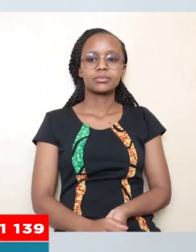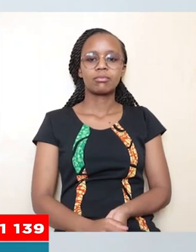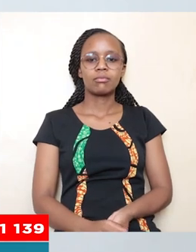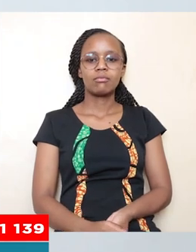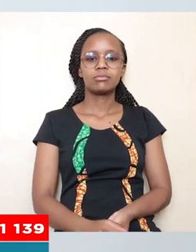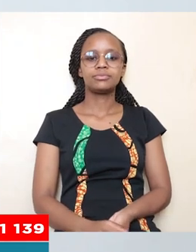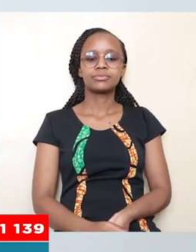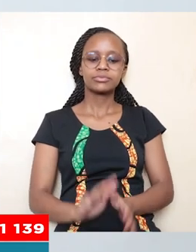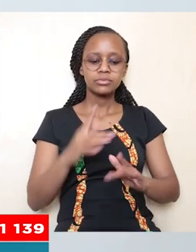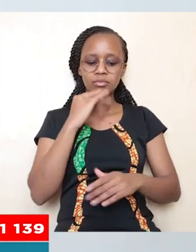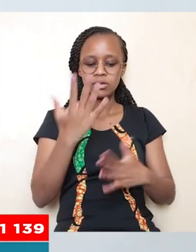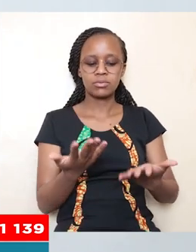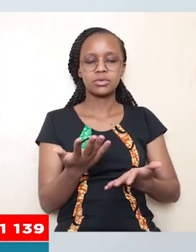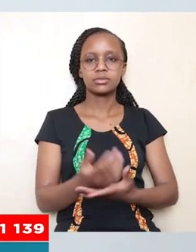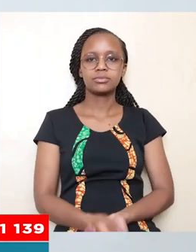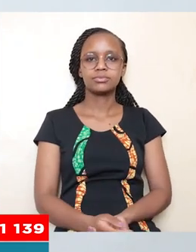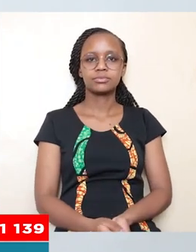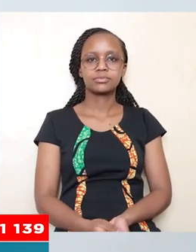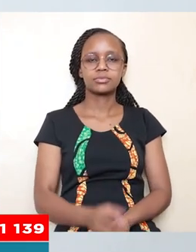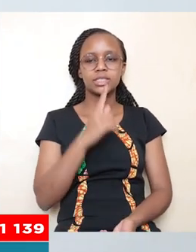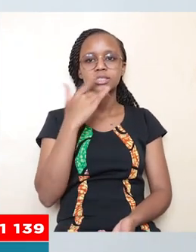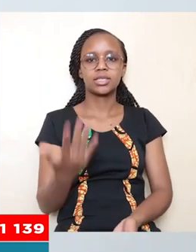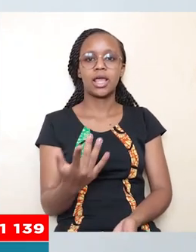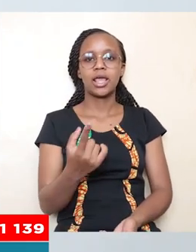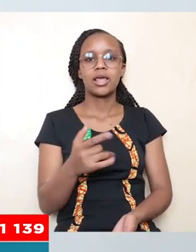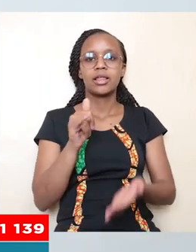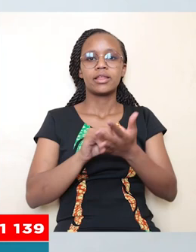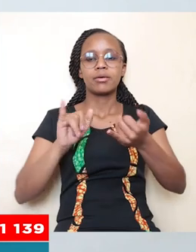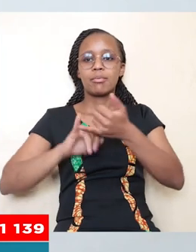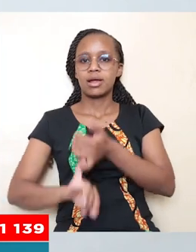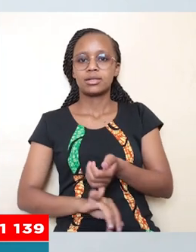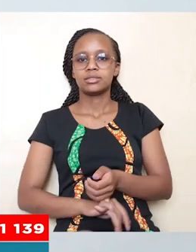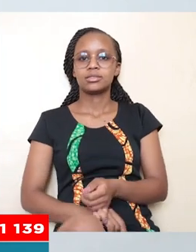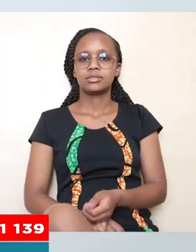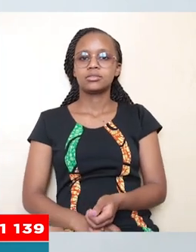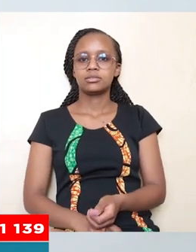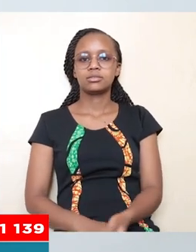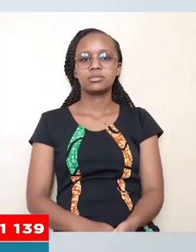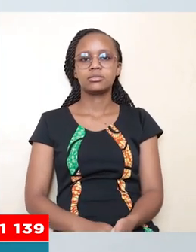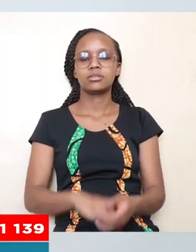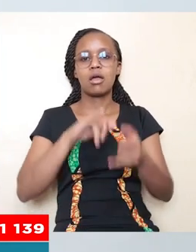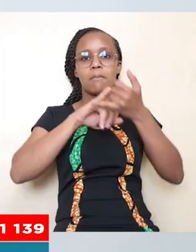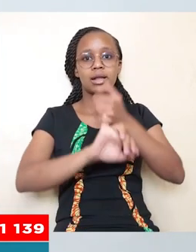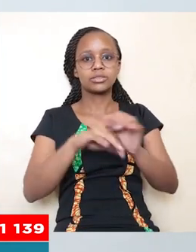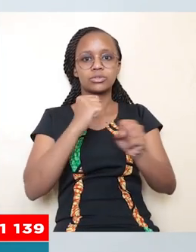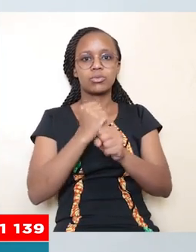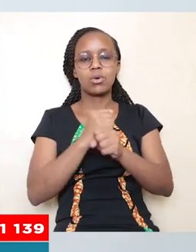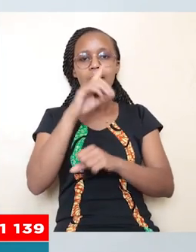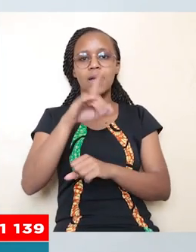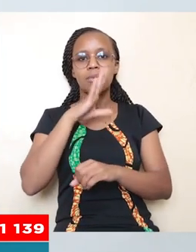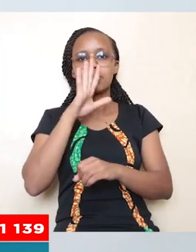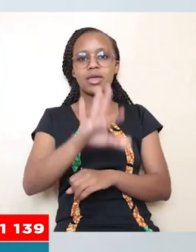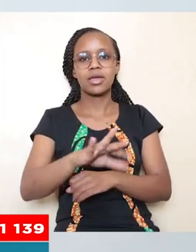And what are we saying here? We are saying that marriages For marriages to work, they must